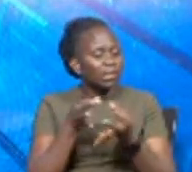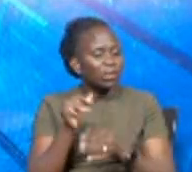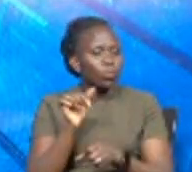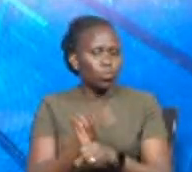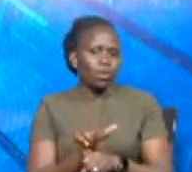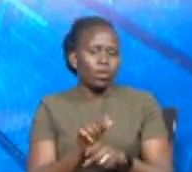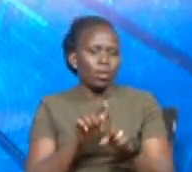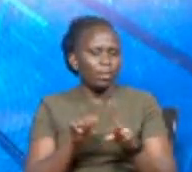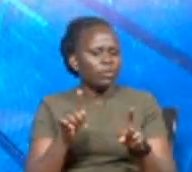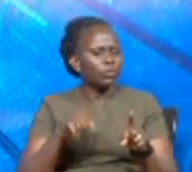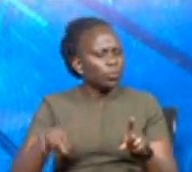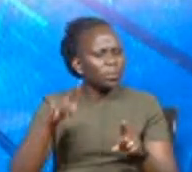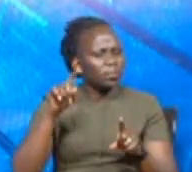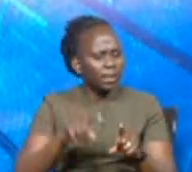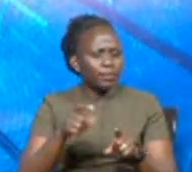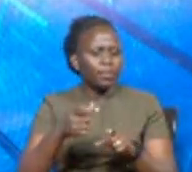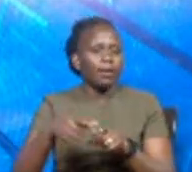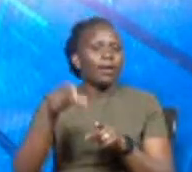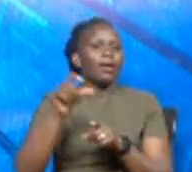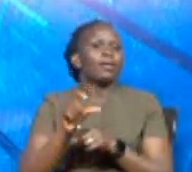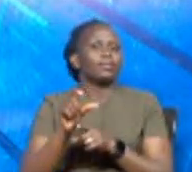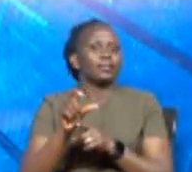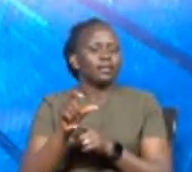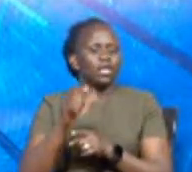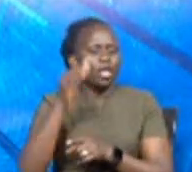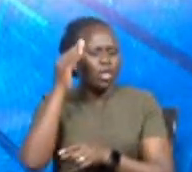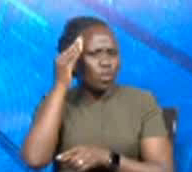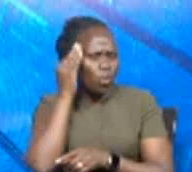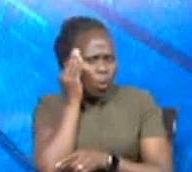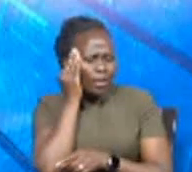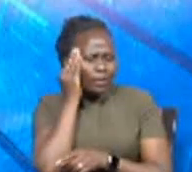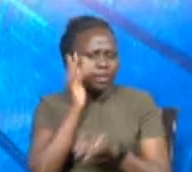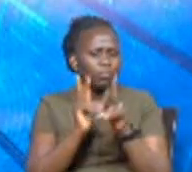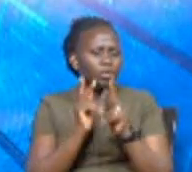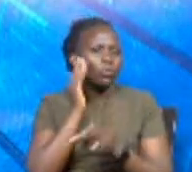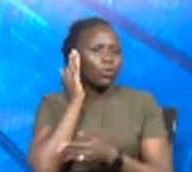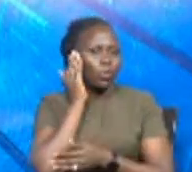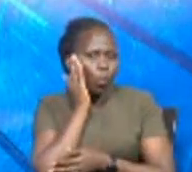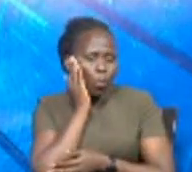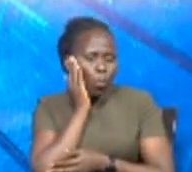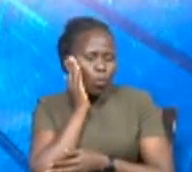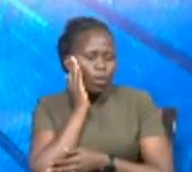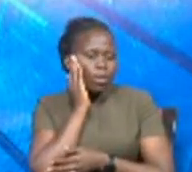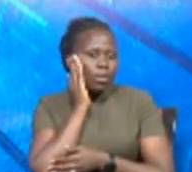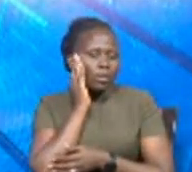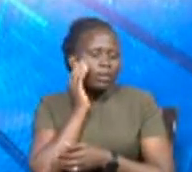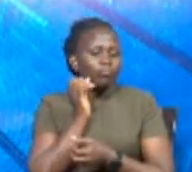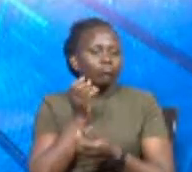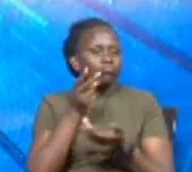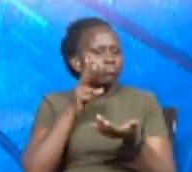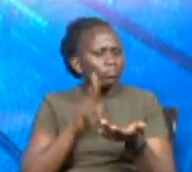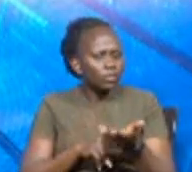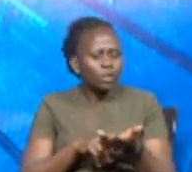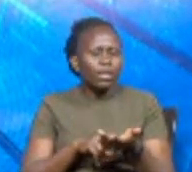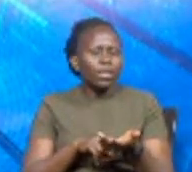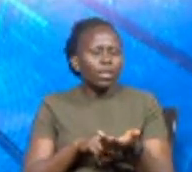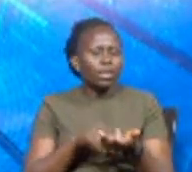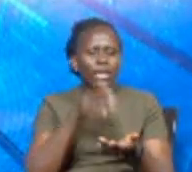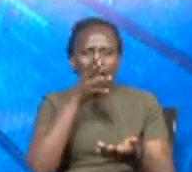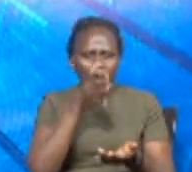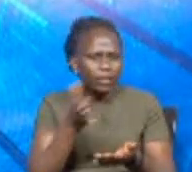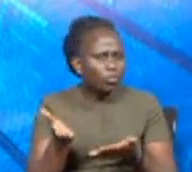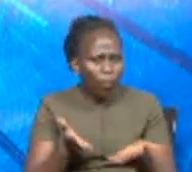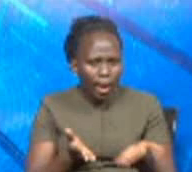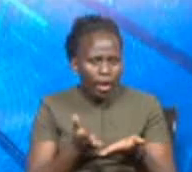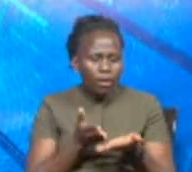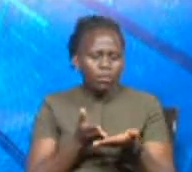to really intensify knowledge among these populations, demystifying the myths and so on. I think that